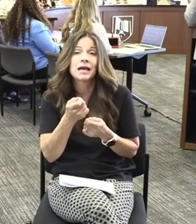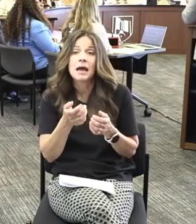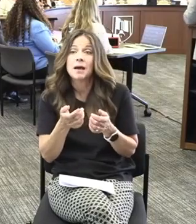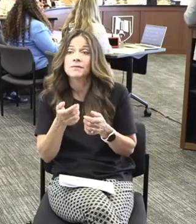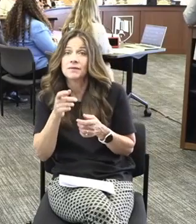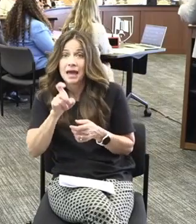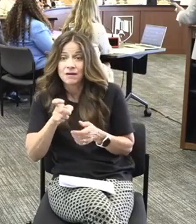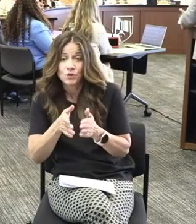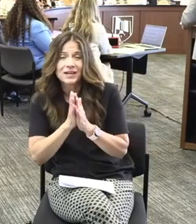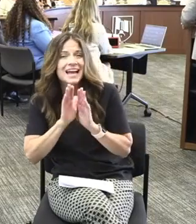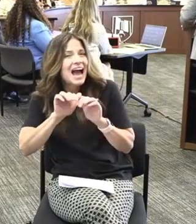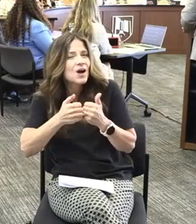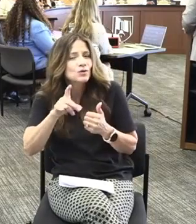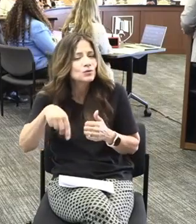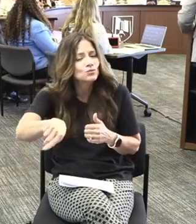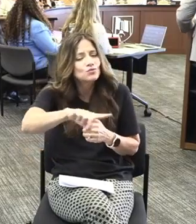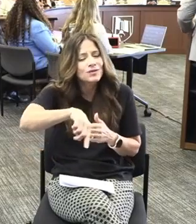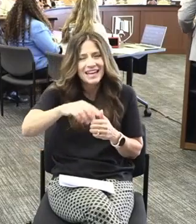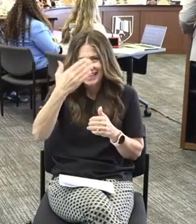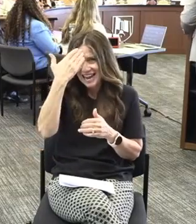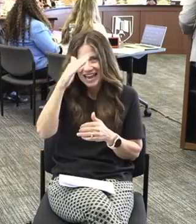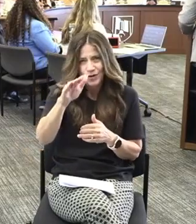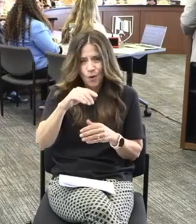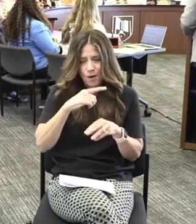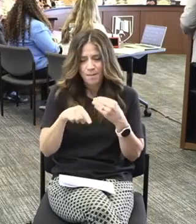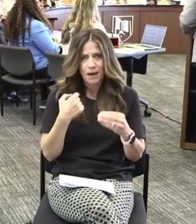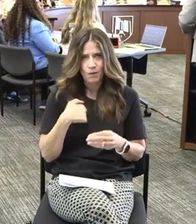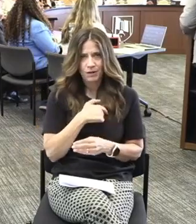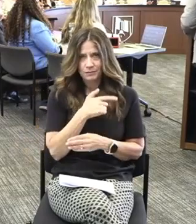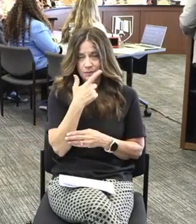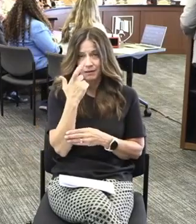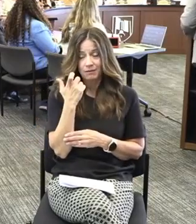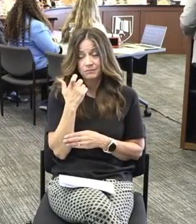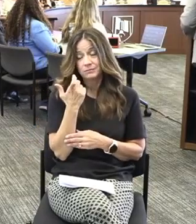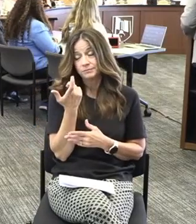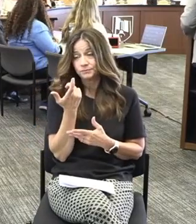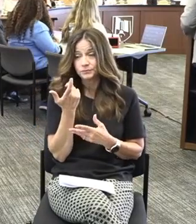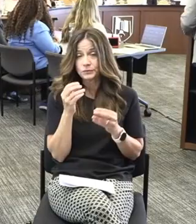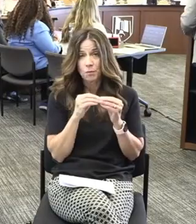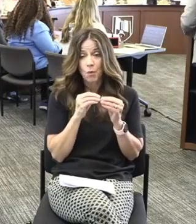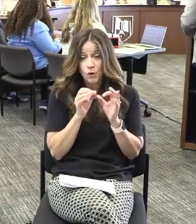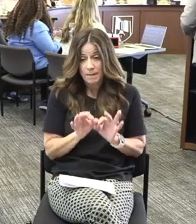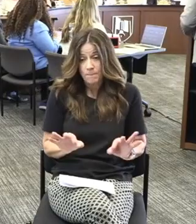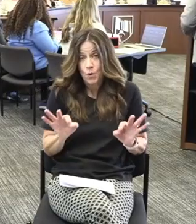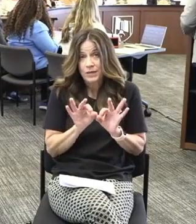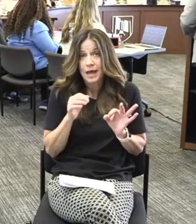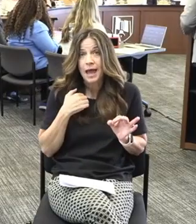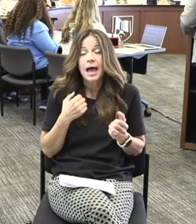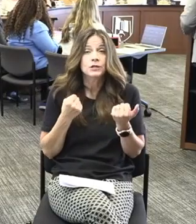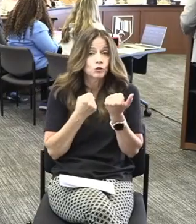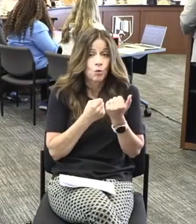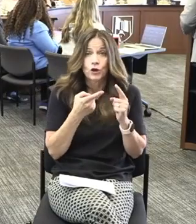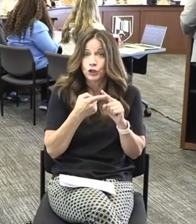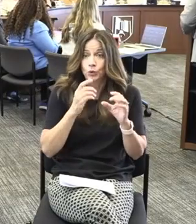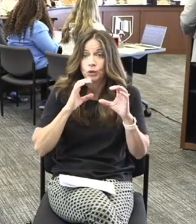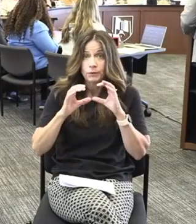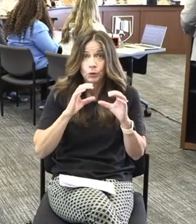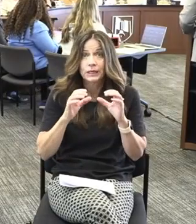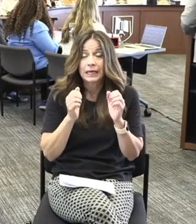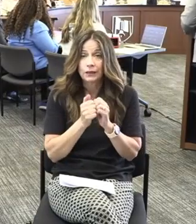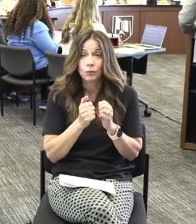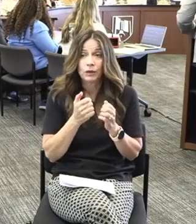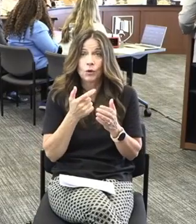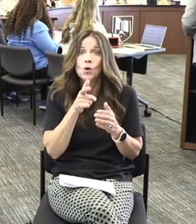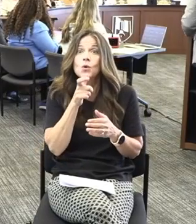questions. How do they not know about us? Or more importantly, I certainly support you communicating who we